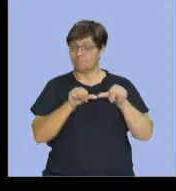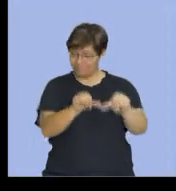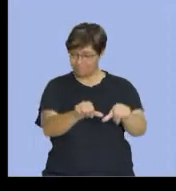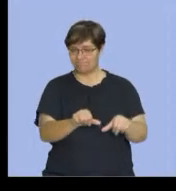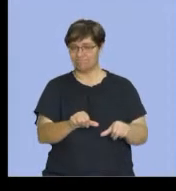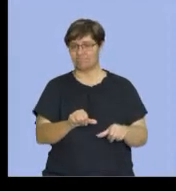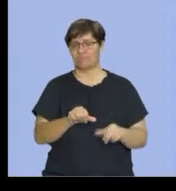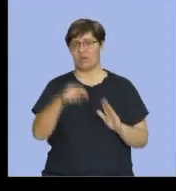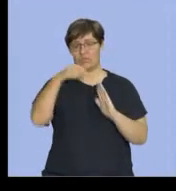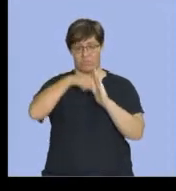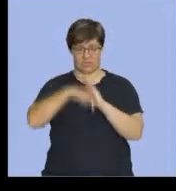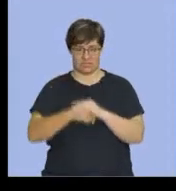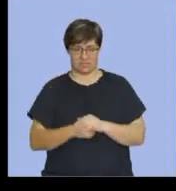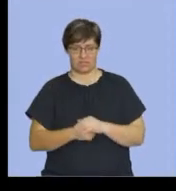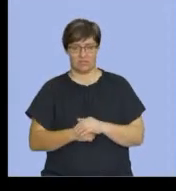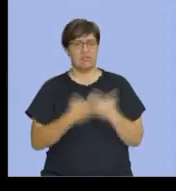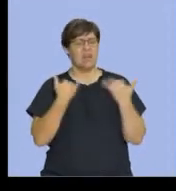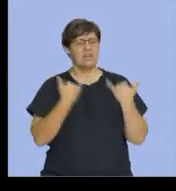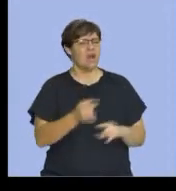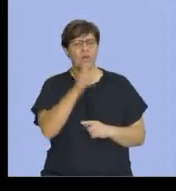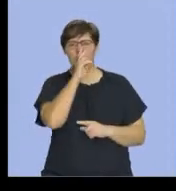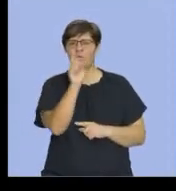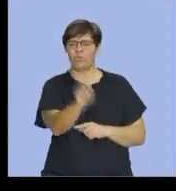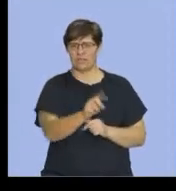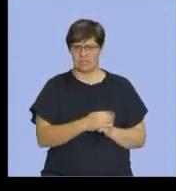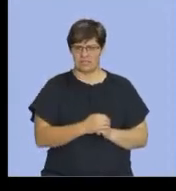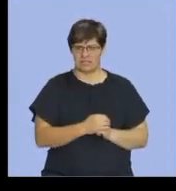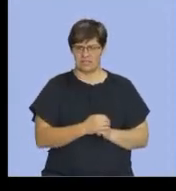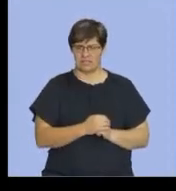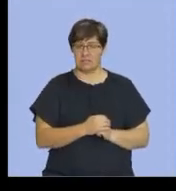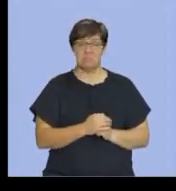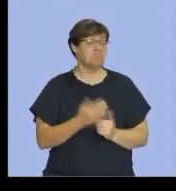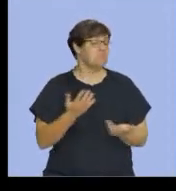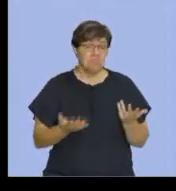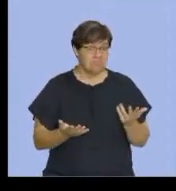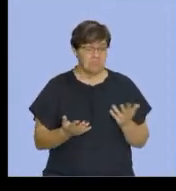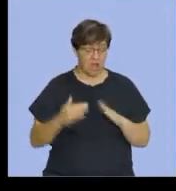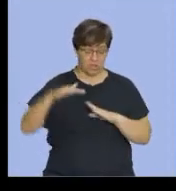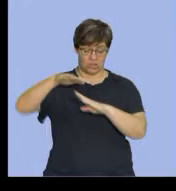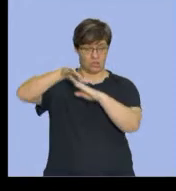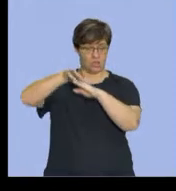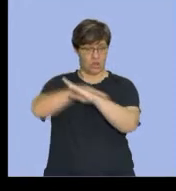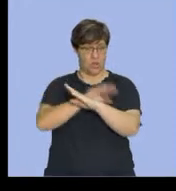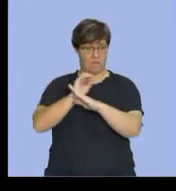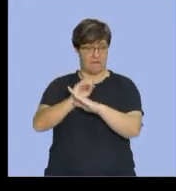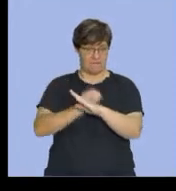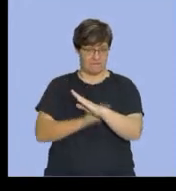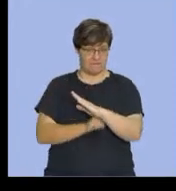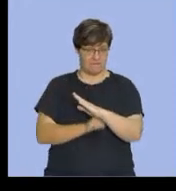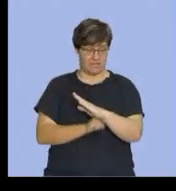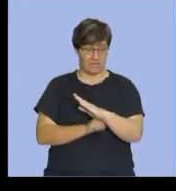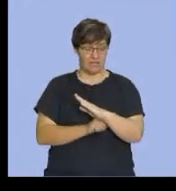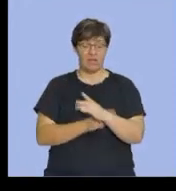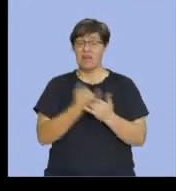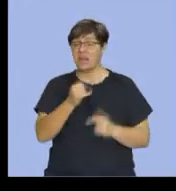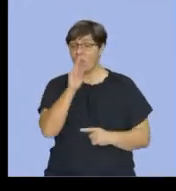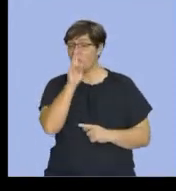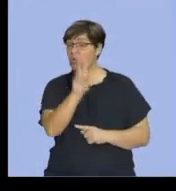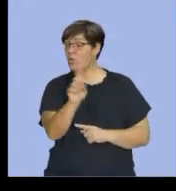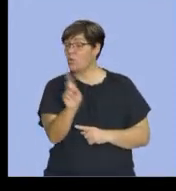components. Now we're going to look at what happens when we have something on a slope. Now the component we're looking at